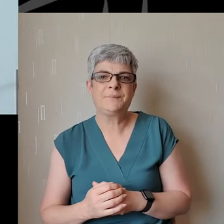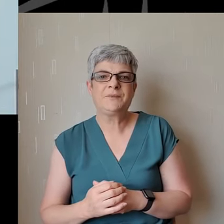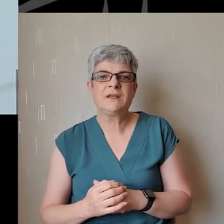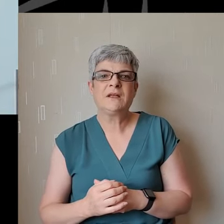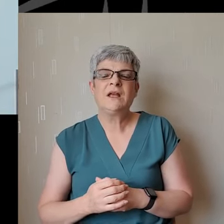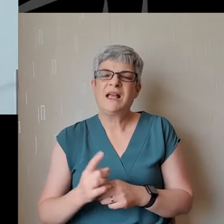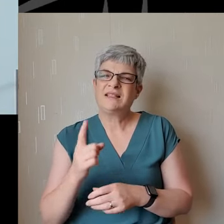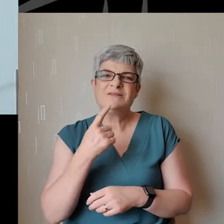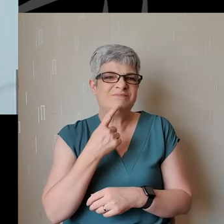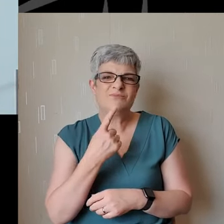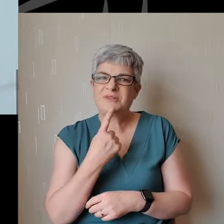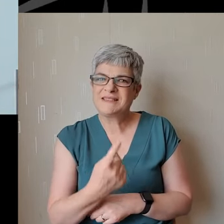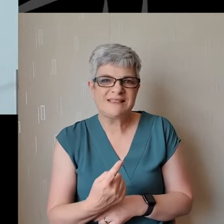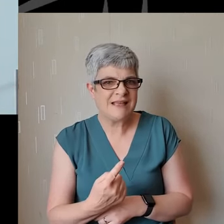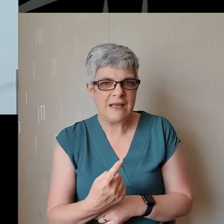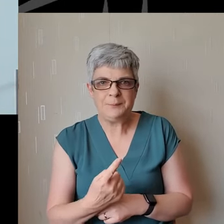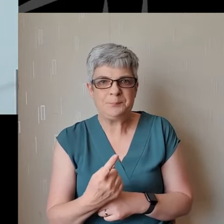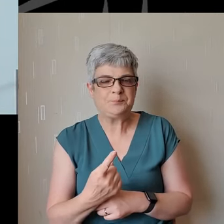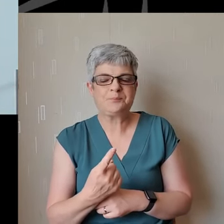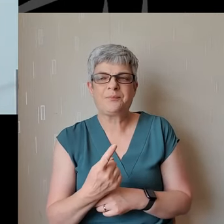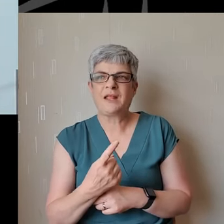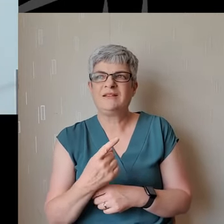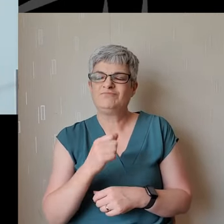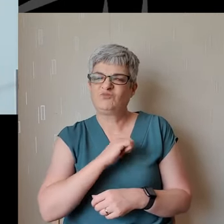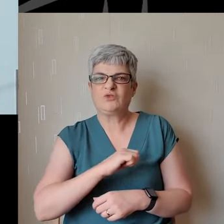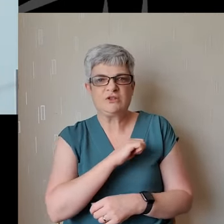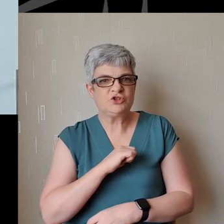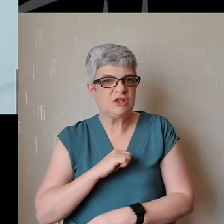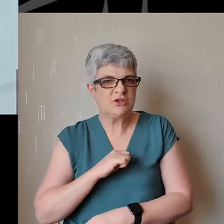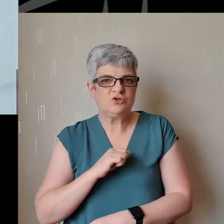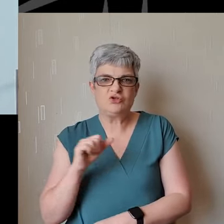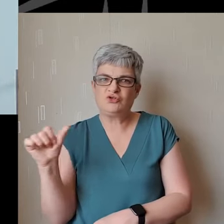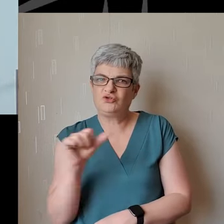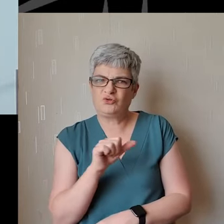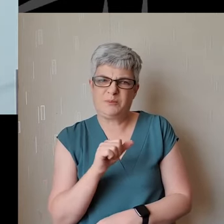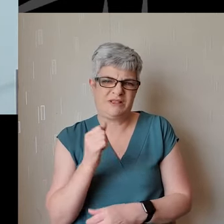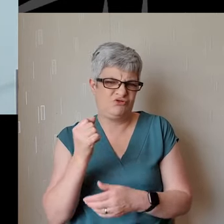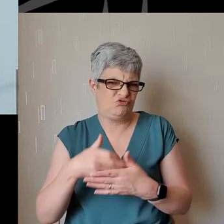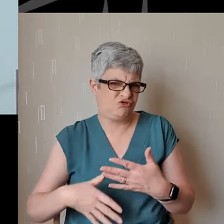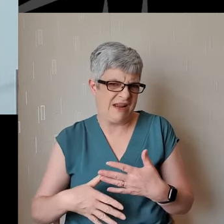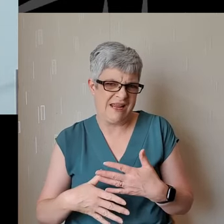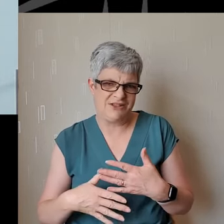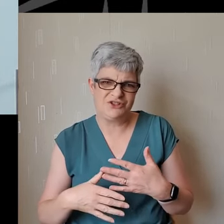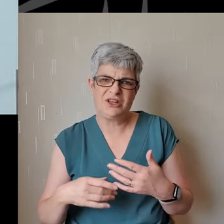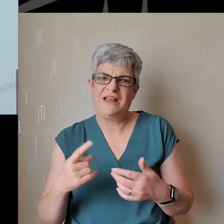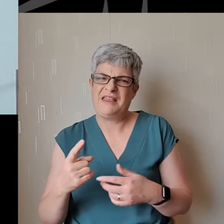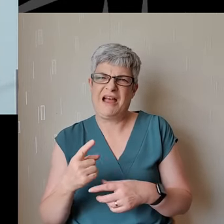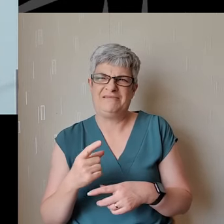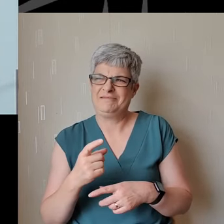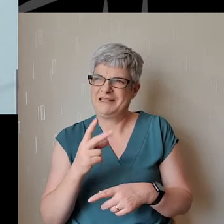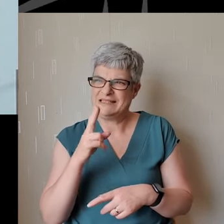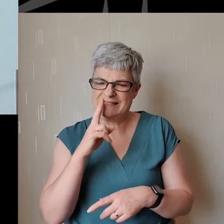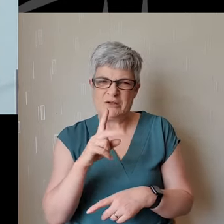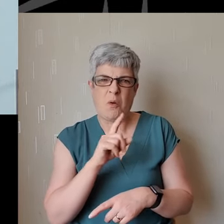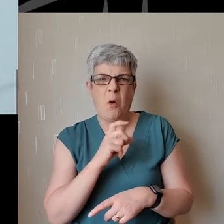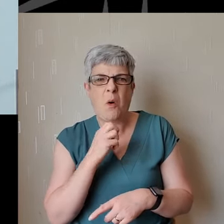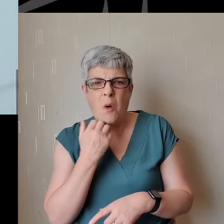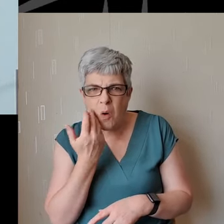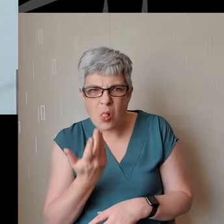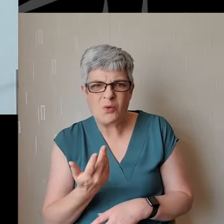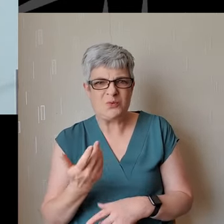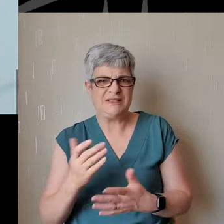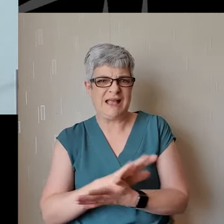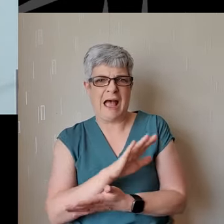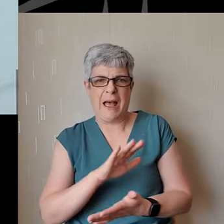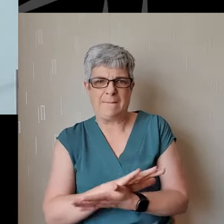Now, this is not to say that Christians should be such oddities that we have to be seen to be happy no matter